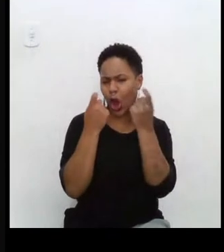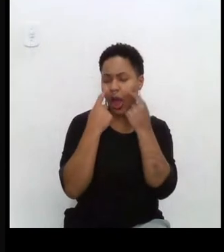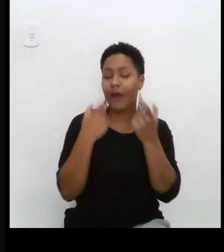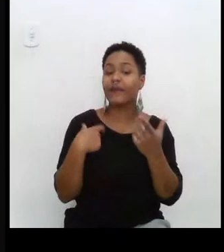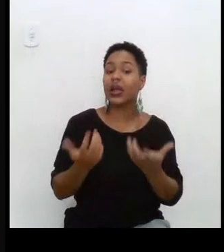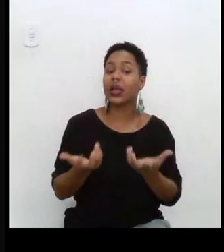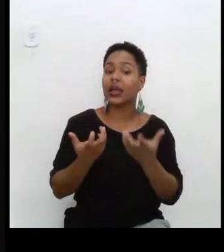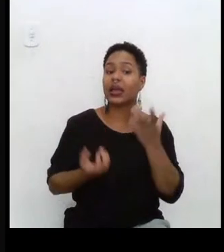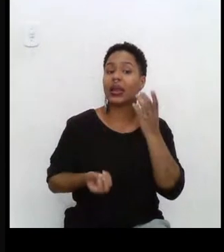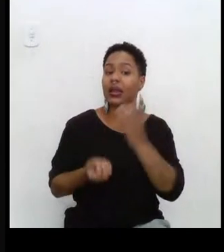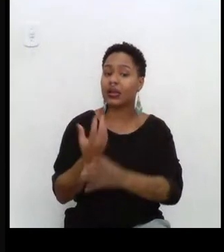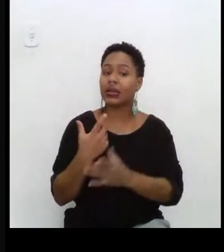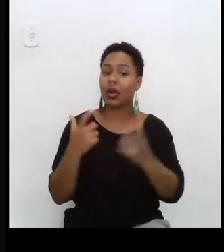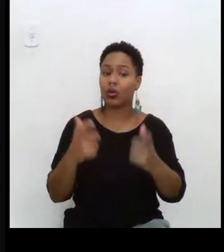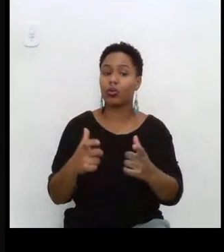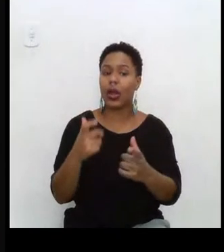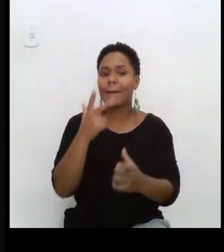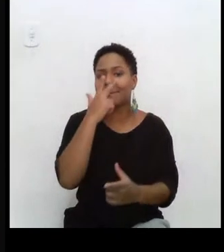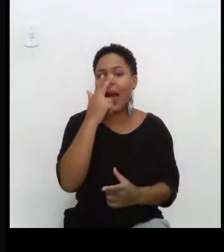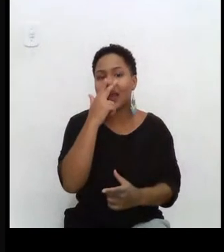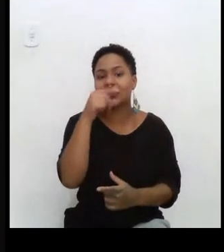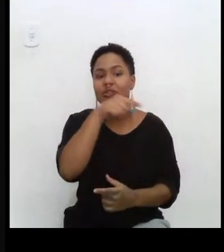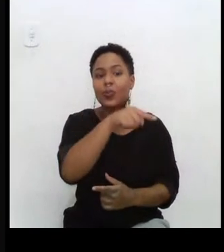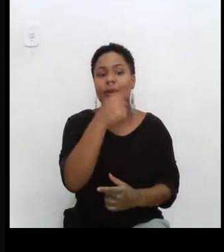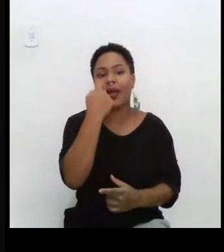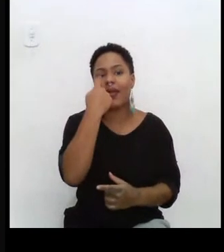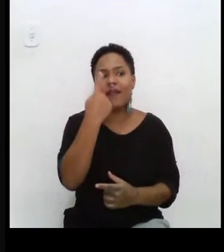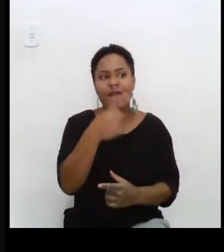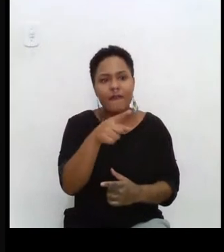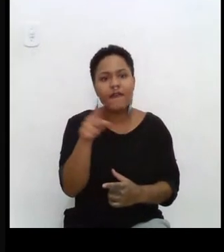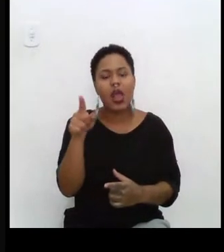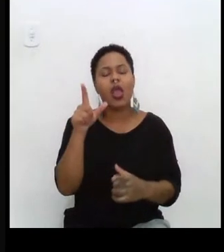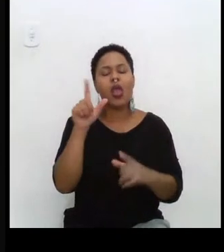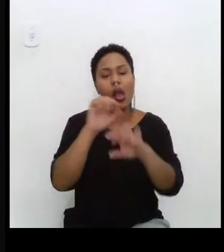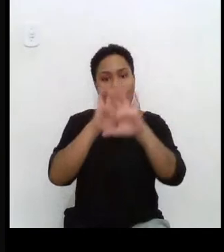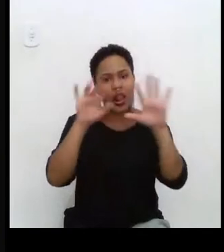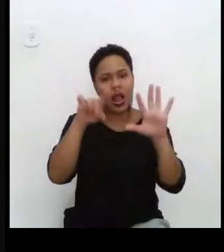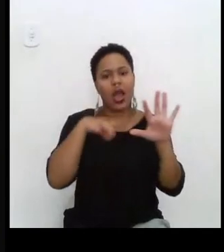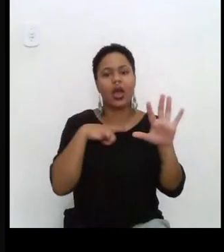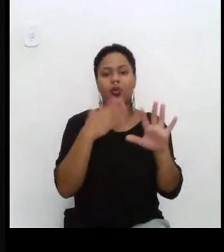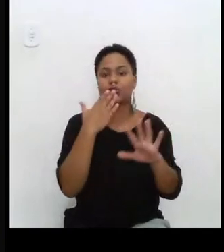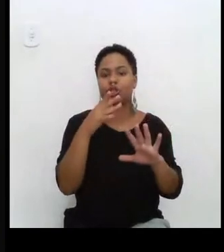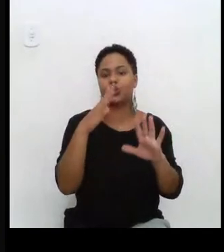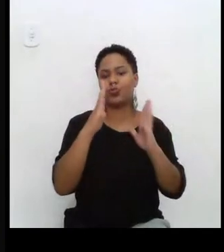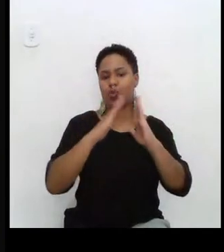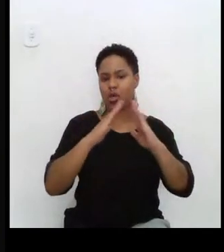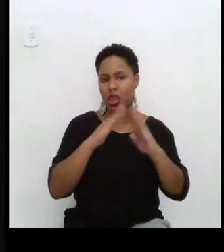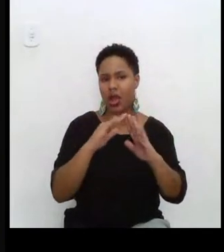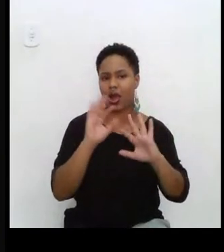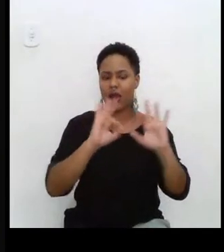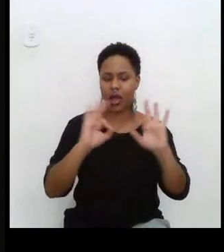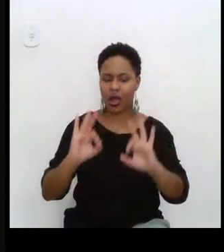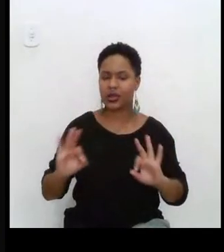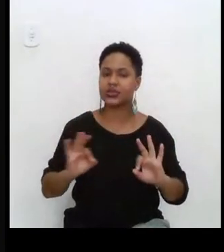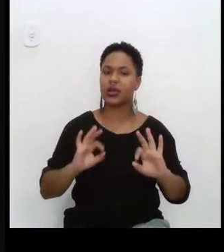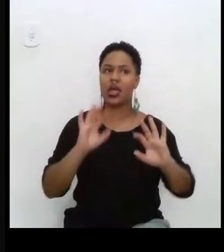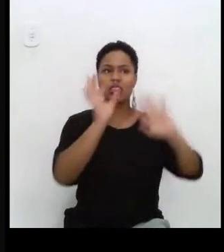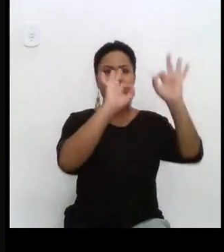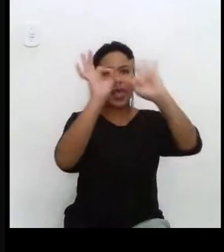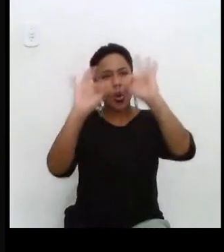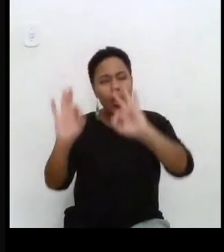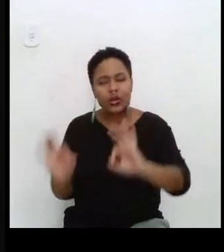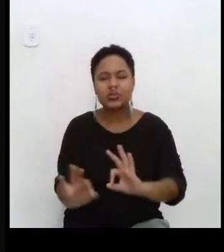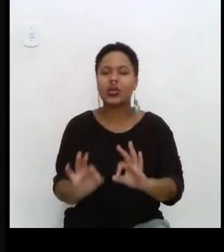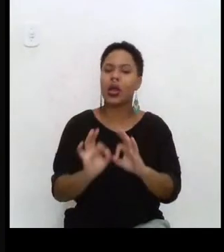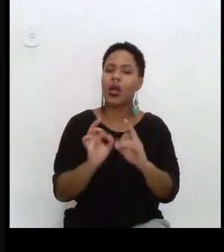scream and shout and Style a Penthouse thornton John k o Santos Conquista quer encher